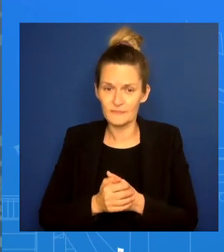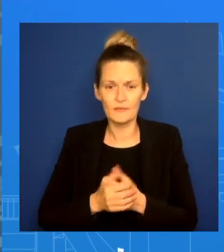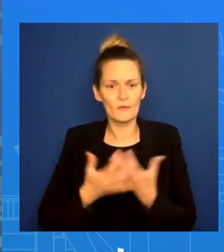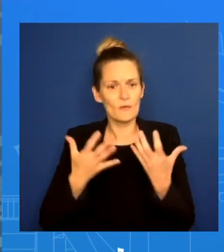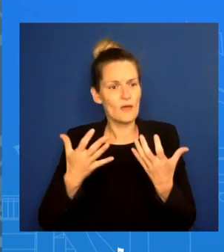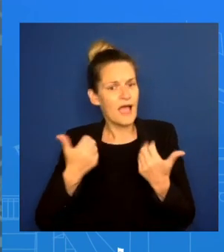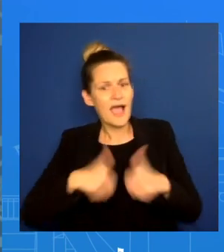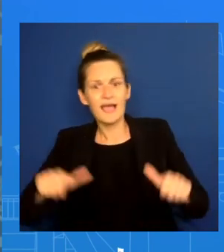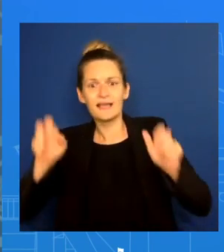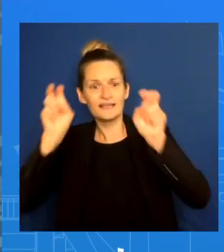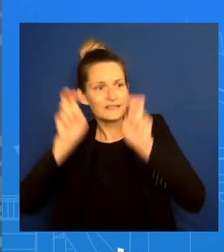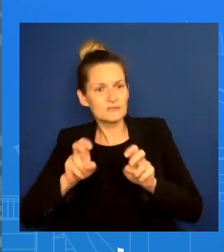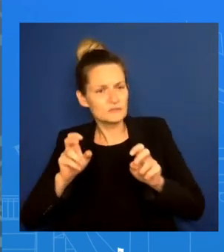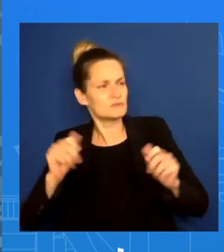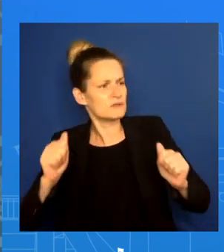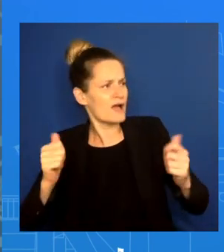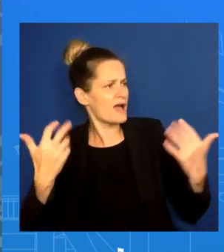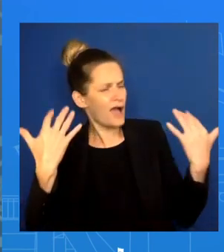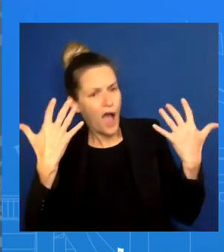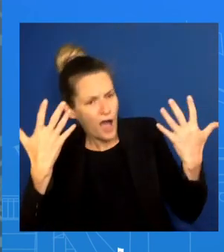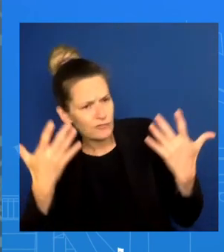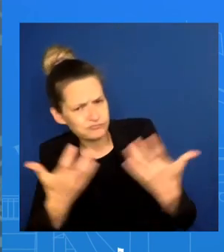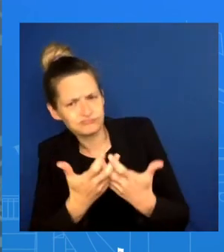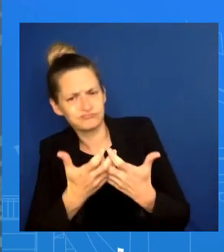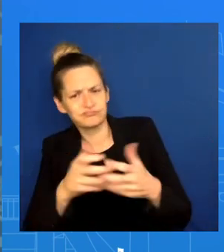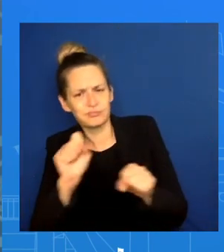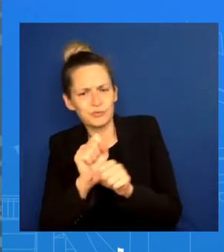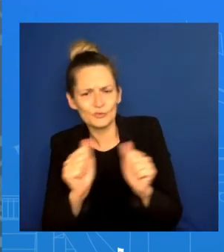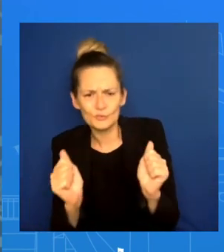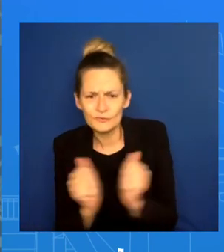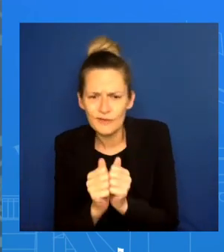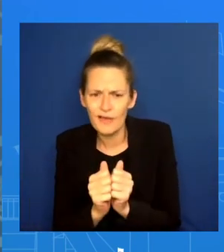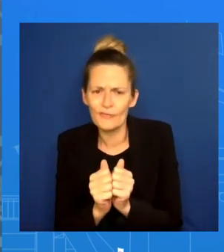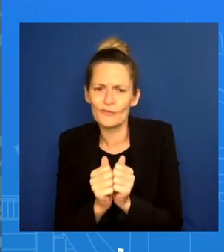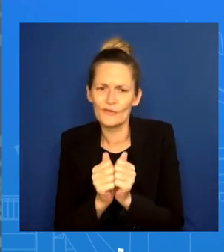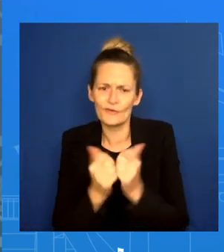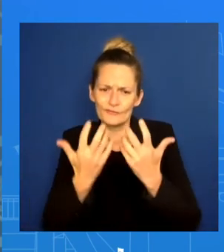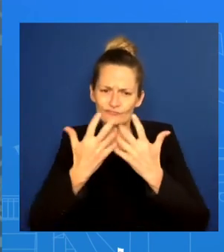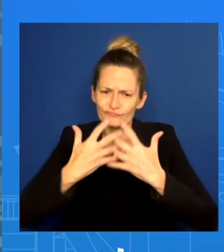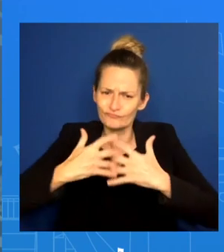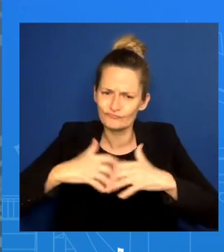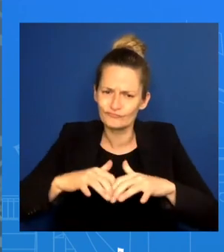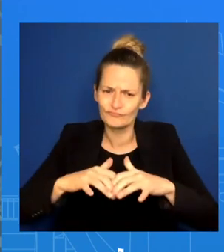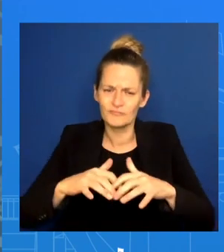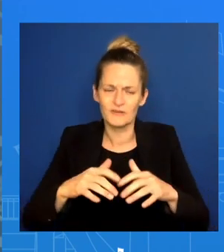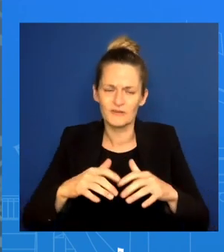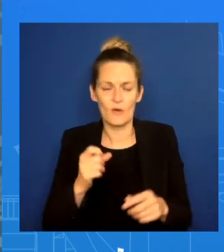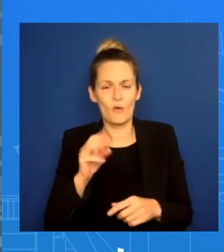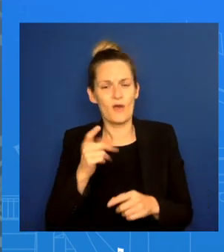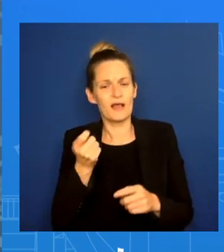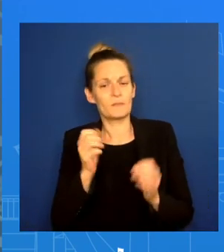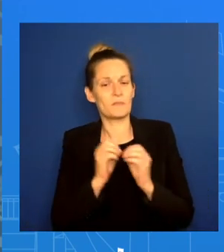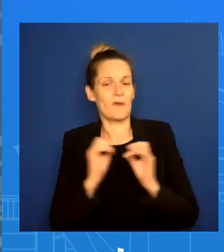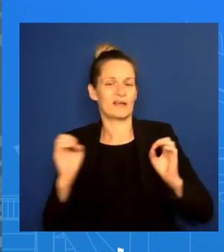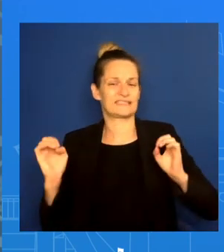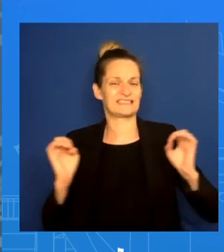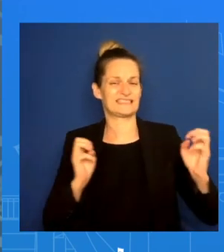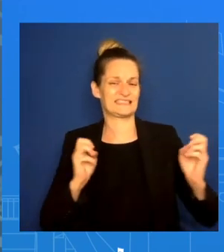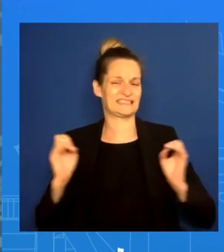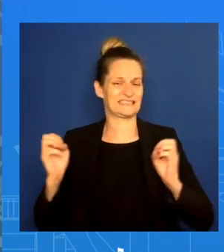that I would expect the president to bring up inside this. So clearly,